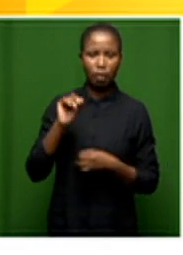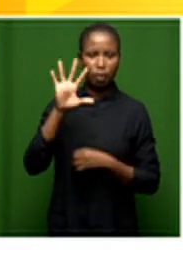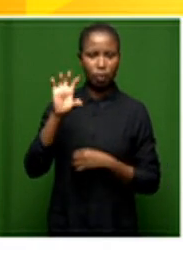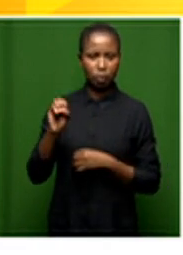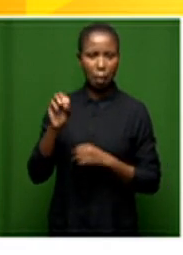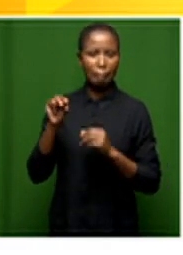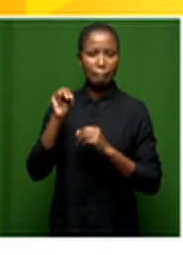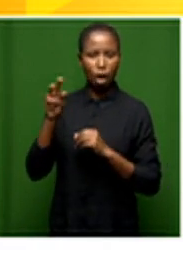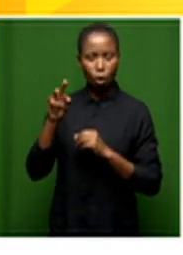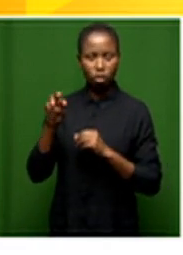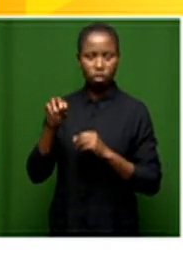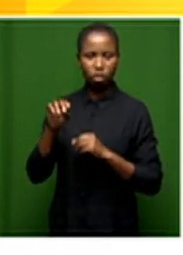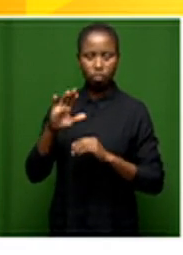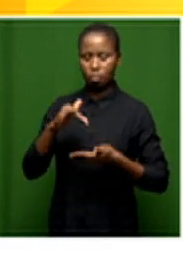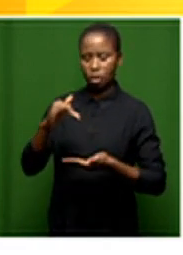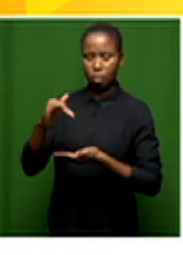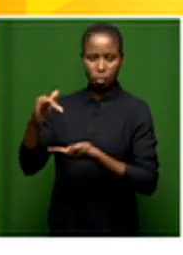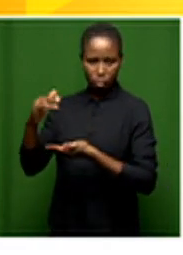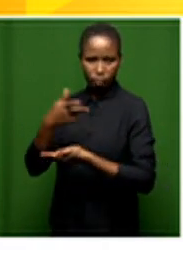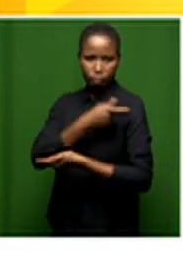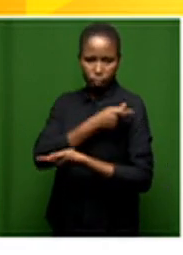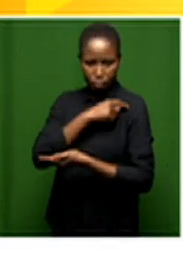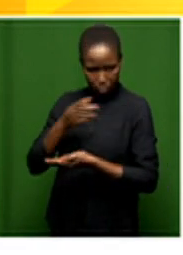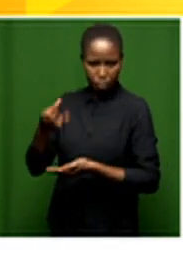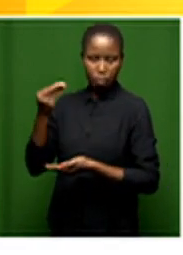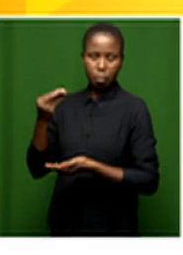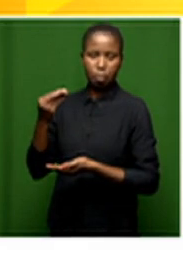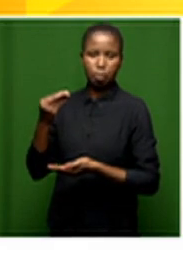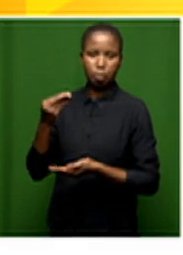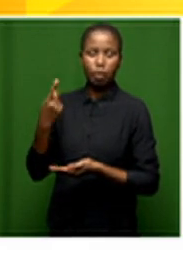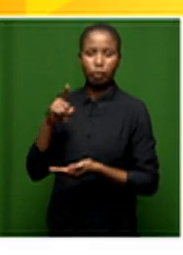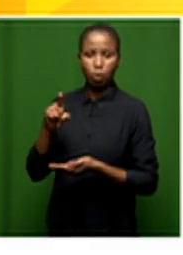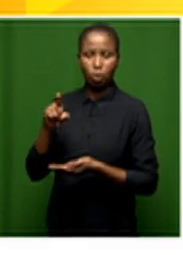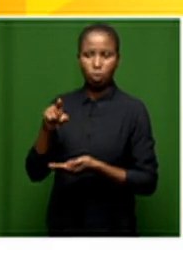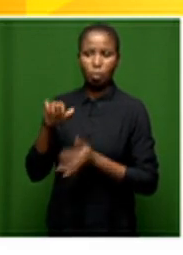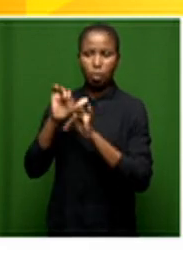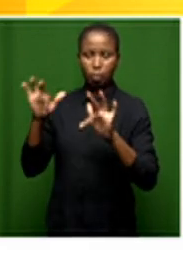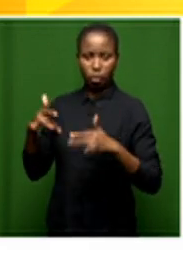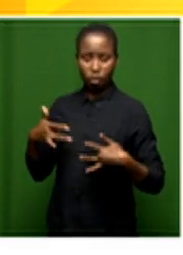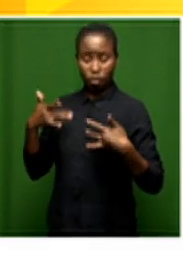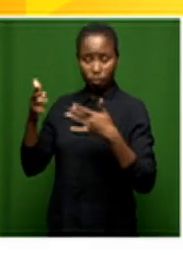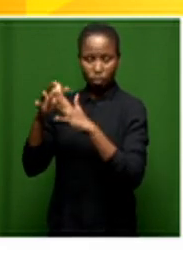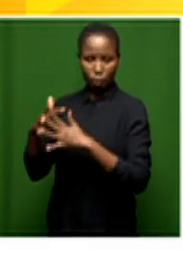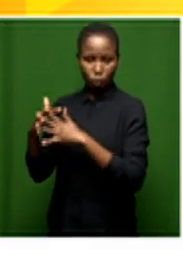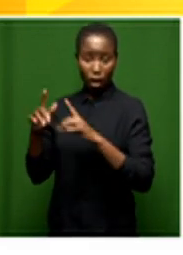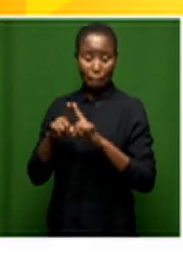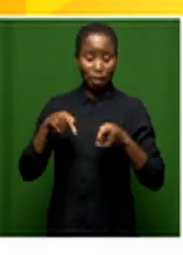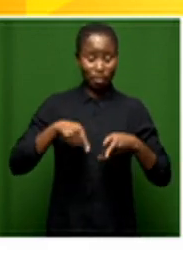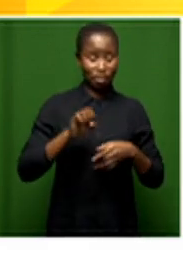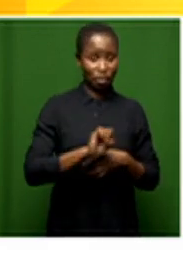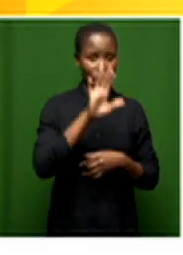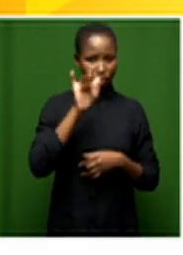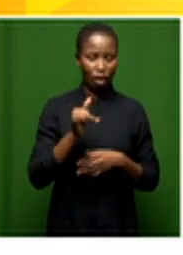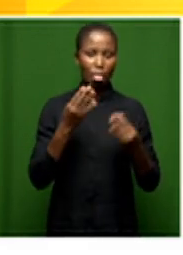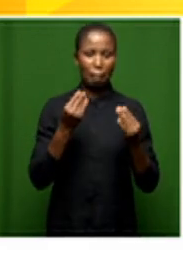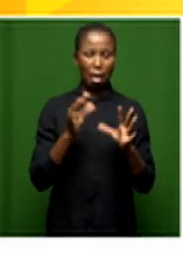million doses of the vaccine that have been administered to American citizens. Here in South Africa, obviously, it's a much smaller scale.